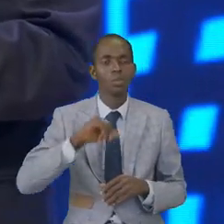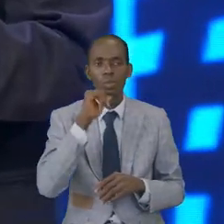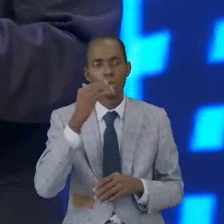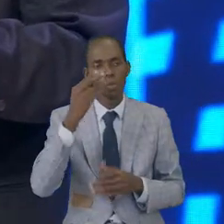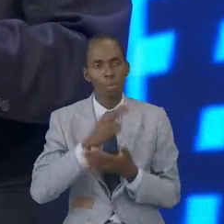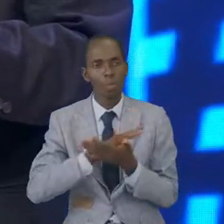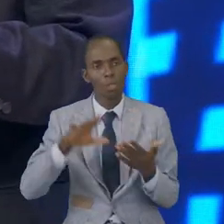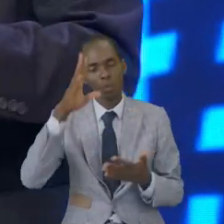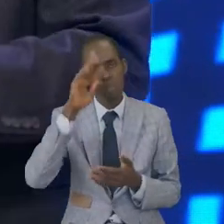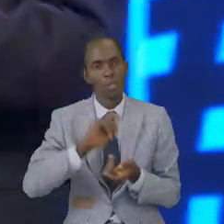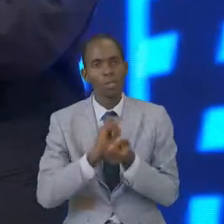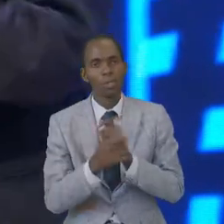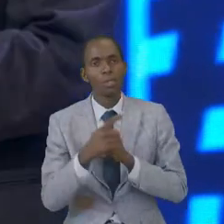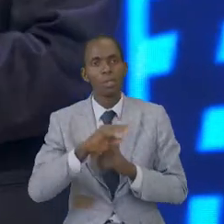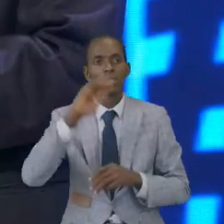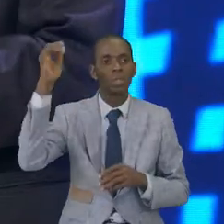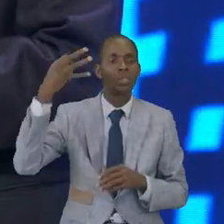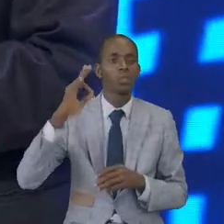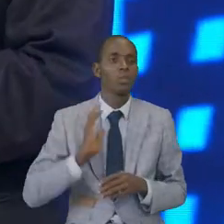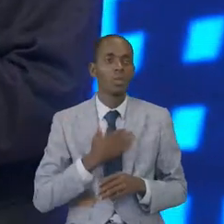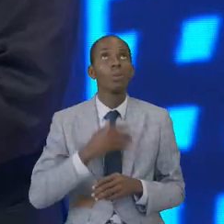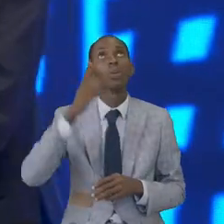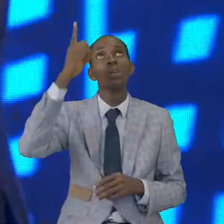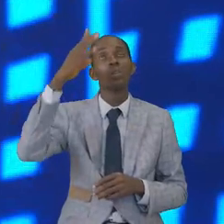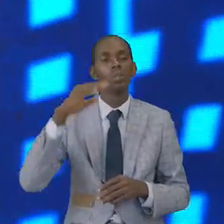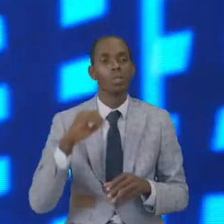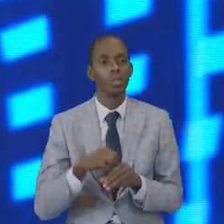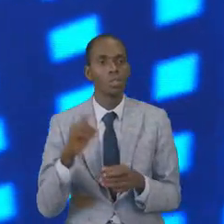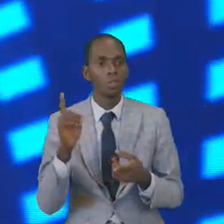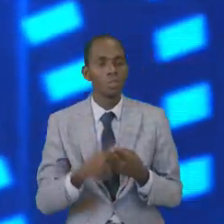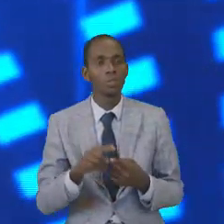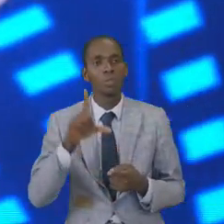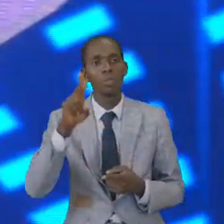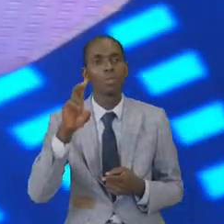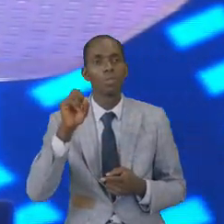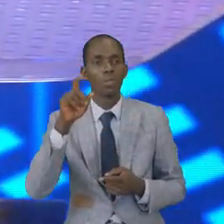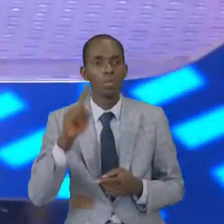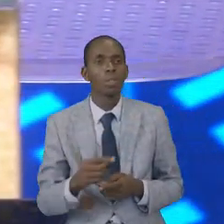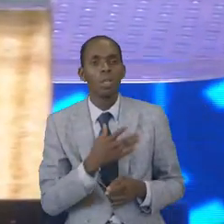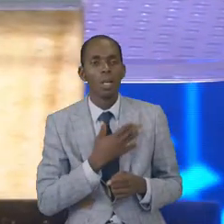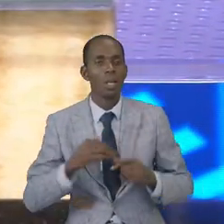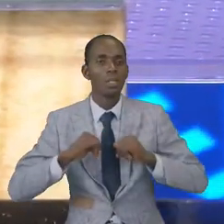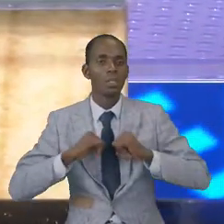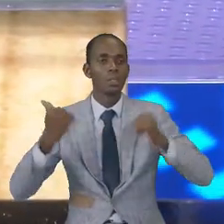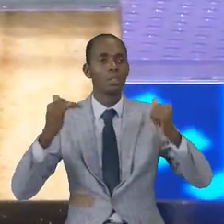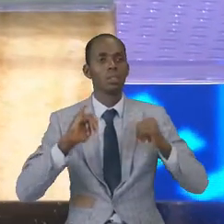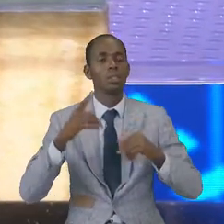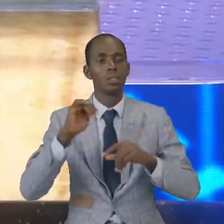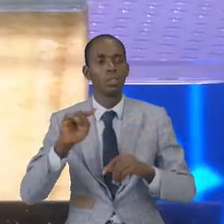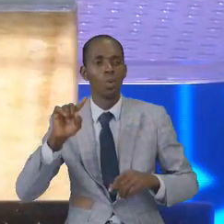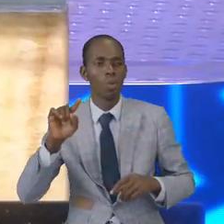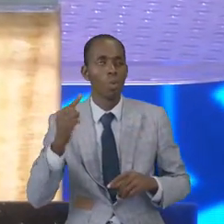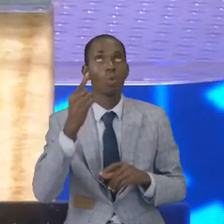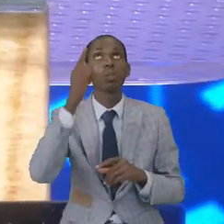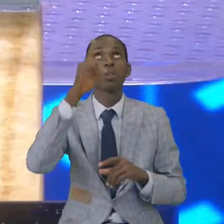the grace of our God into lasciviousness and denying the only Lord